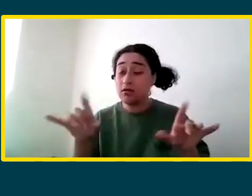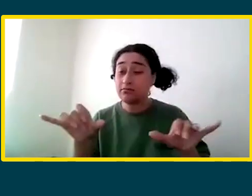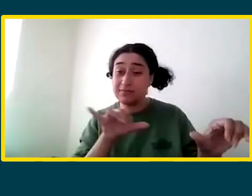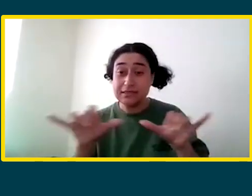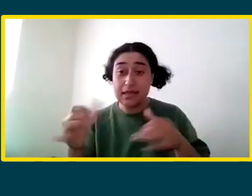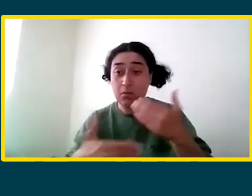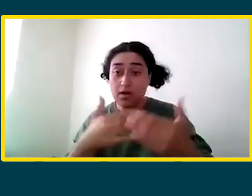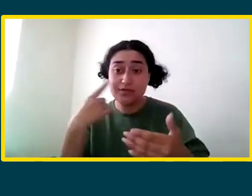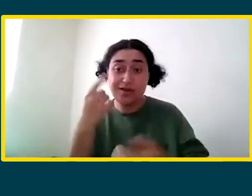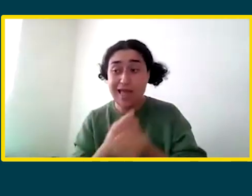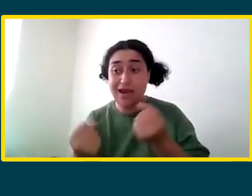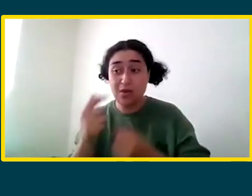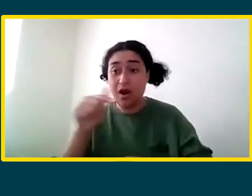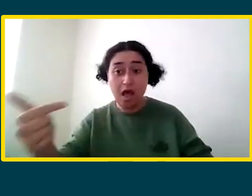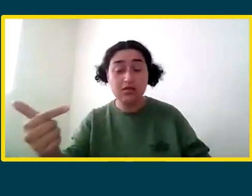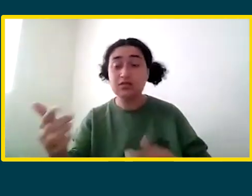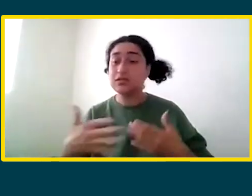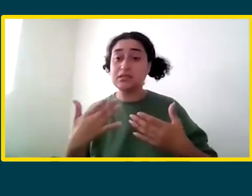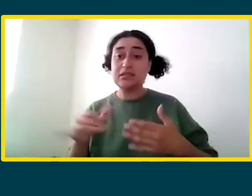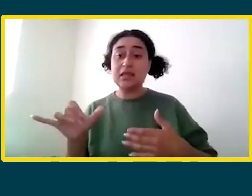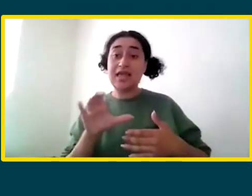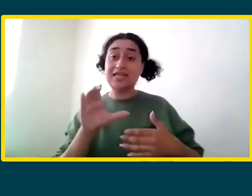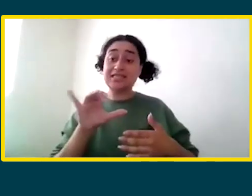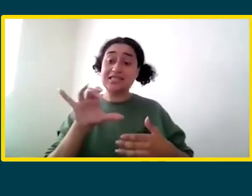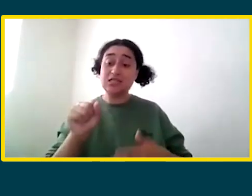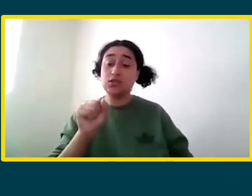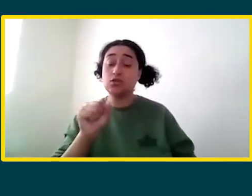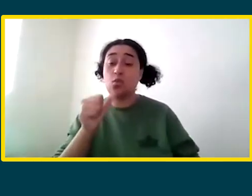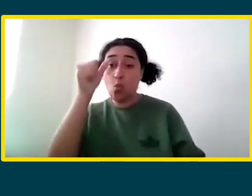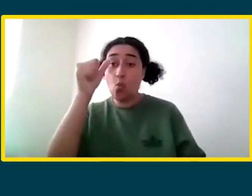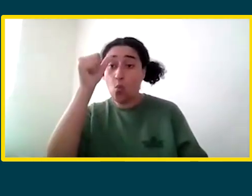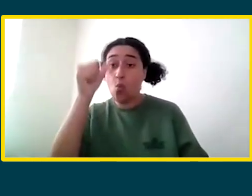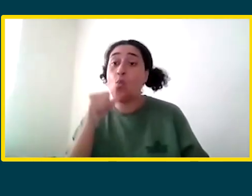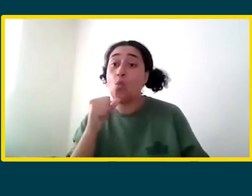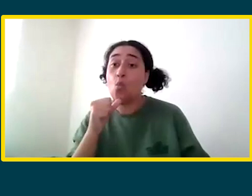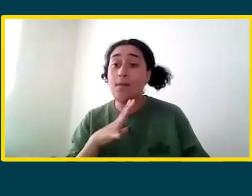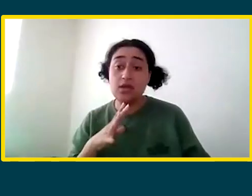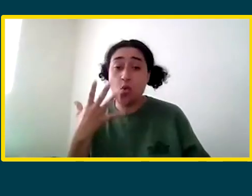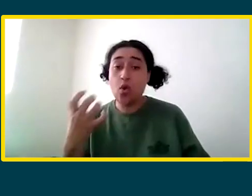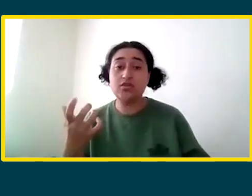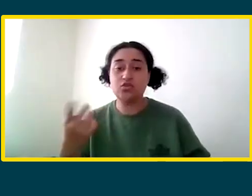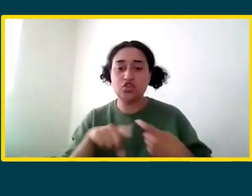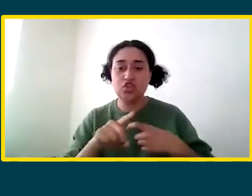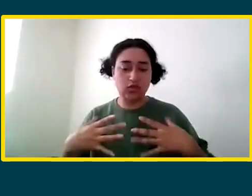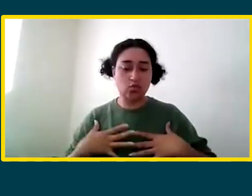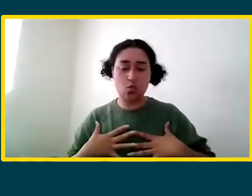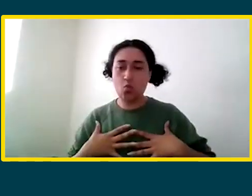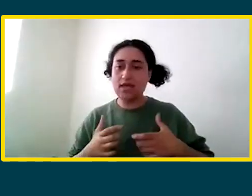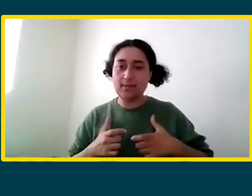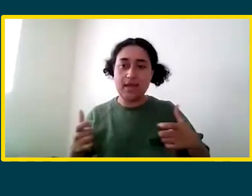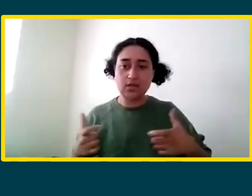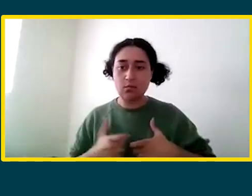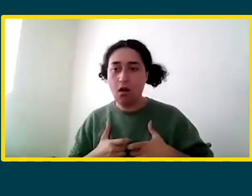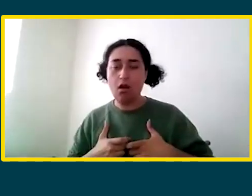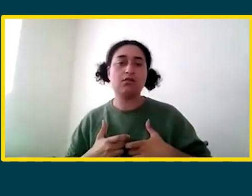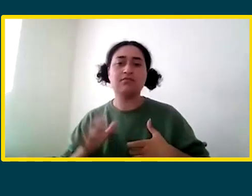for anyone else, like a cis woman who wants to get a breast augmentation. That is a journey